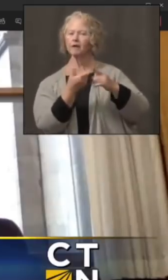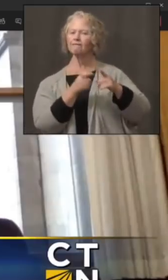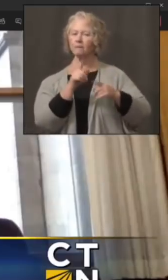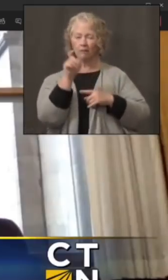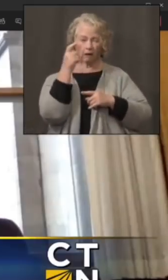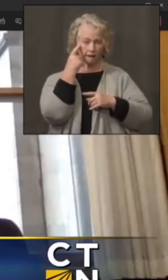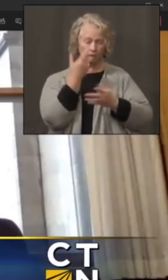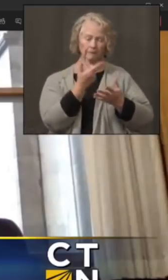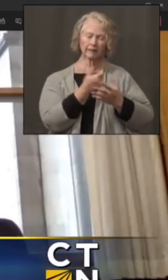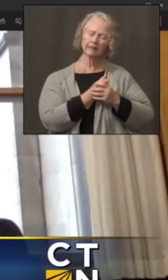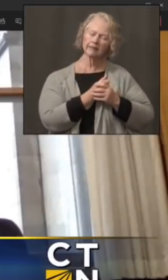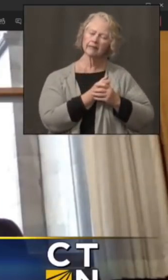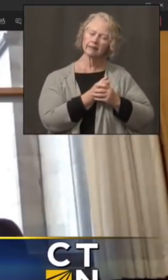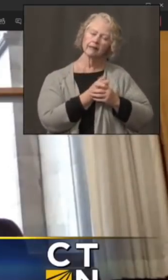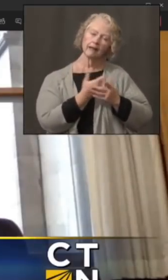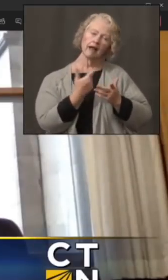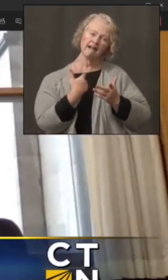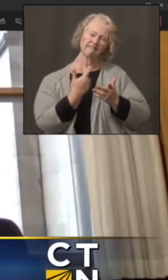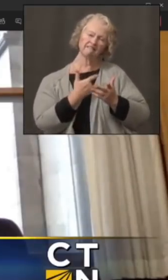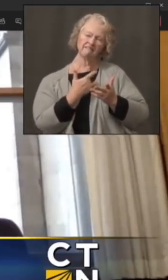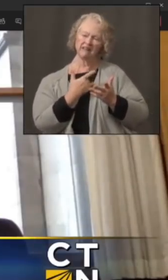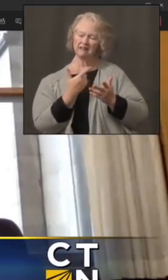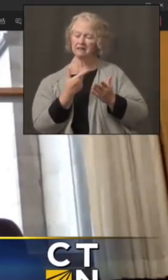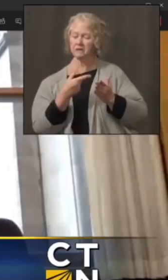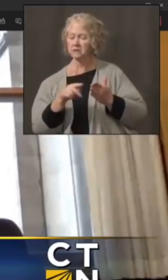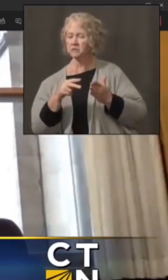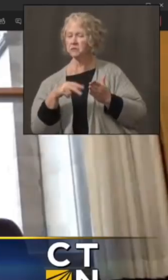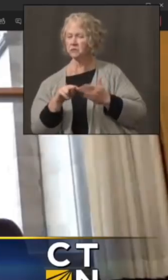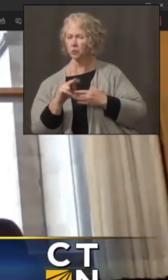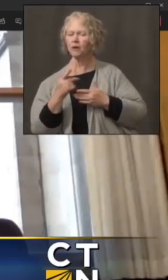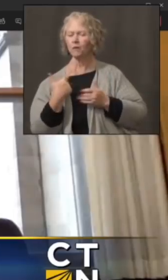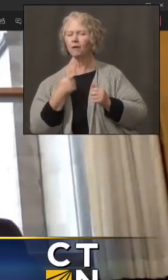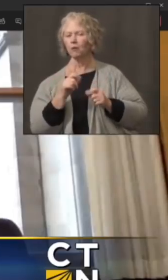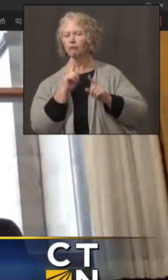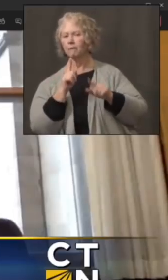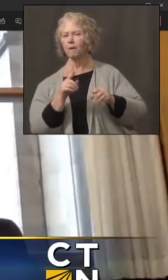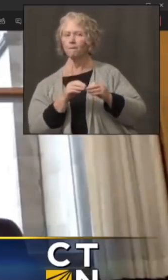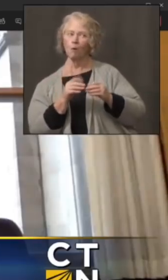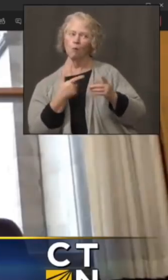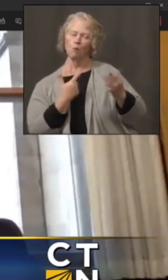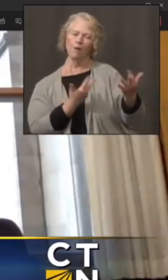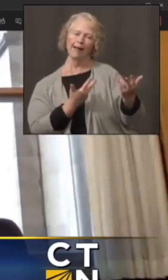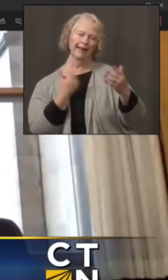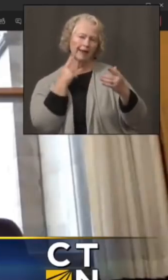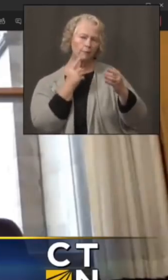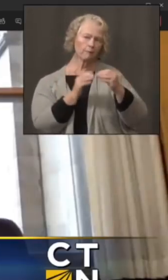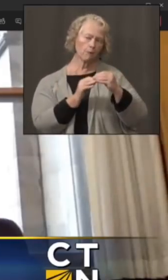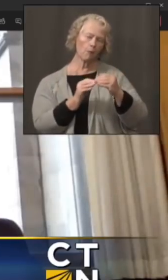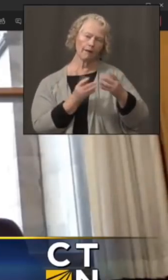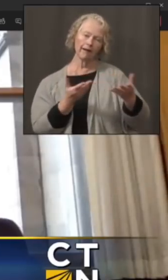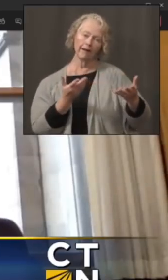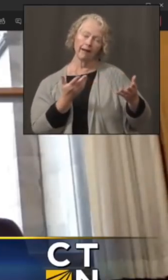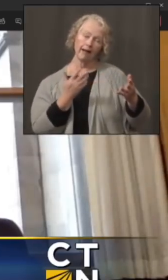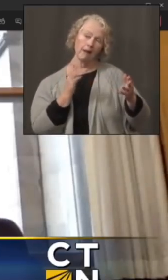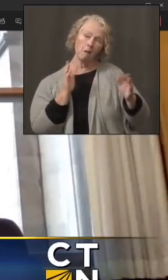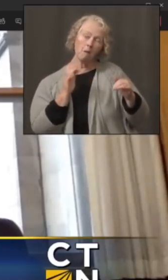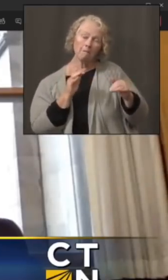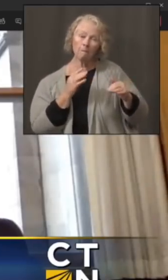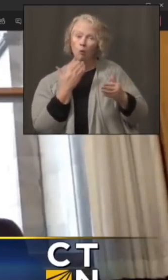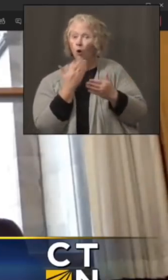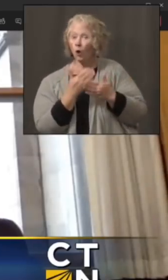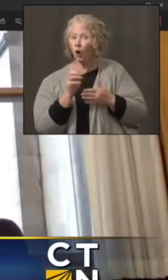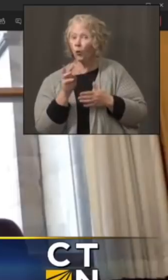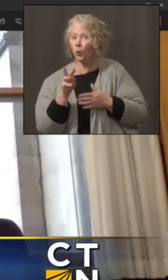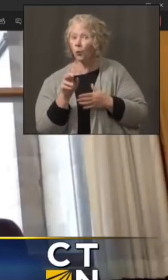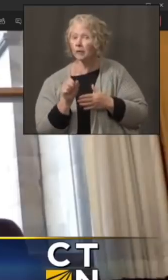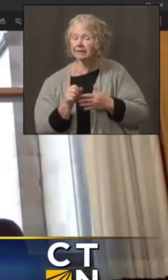So we'll have more to report in the coming weeks, I'm sure, as that work progresses. And hopefully we get some good news on the national